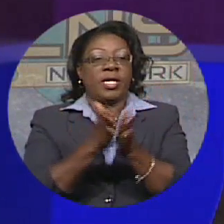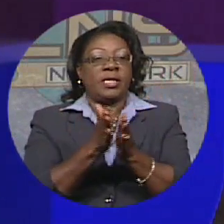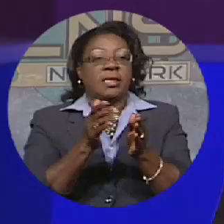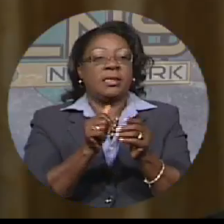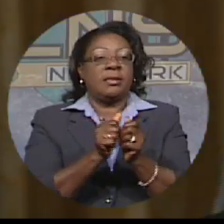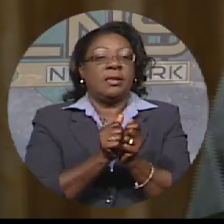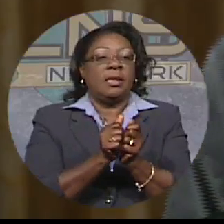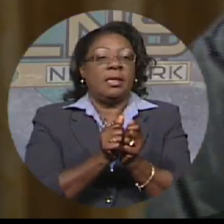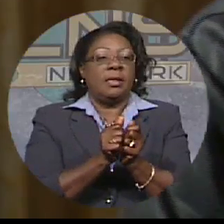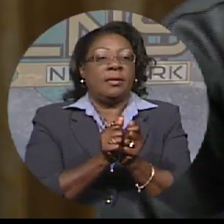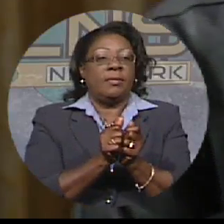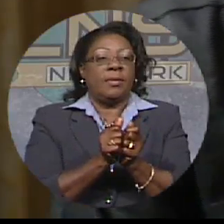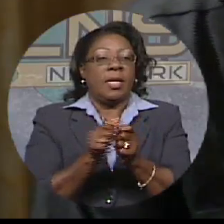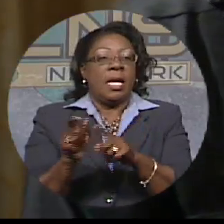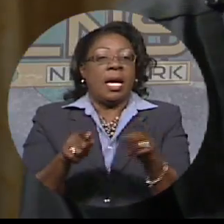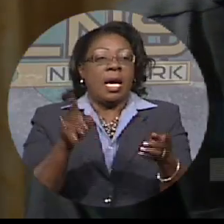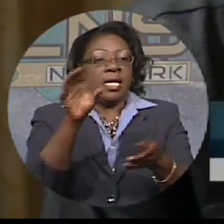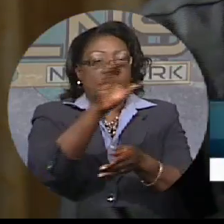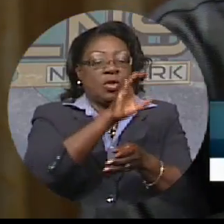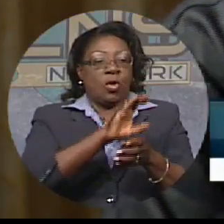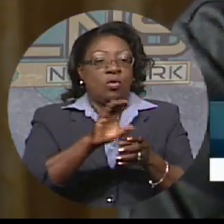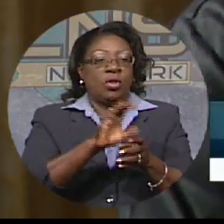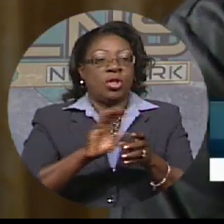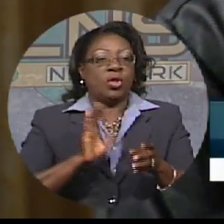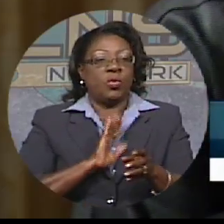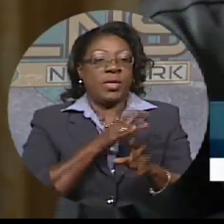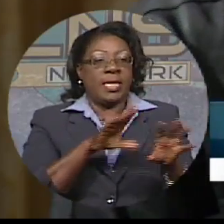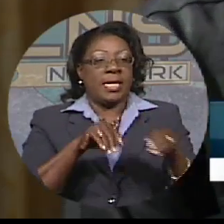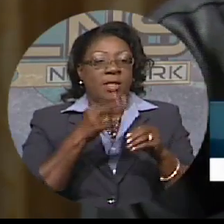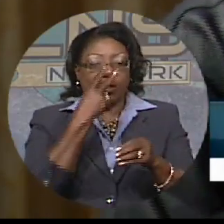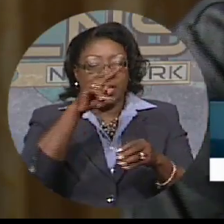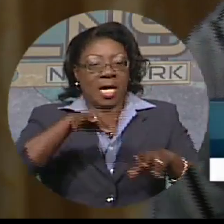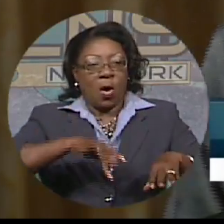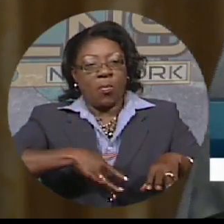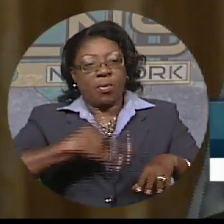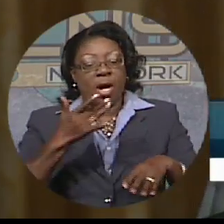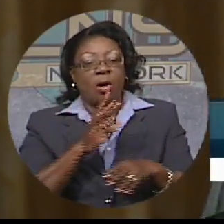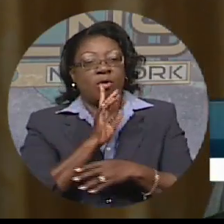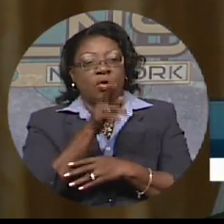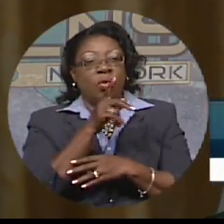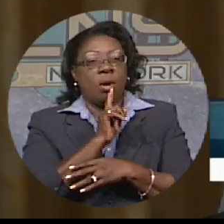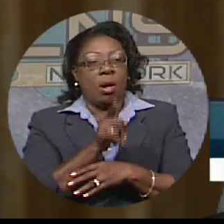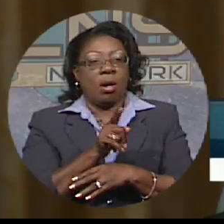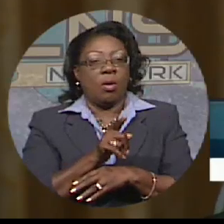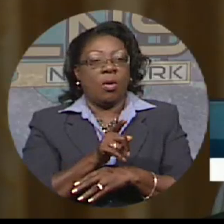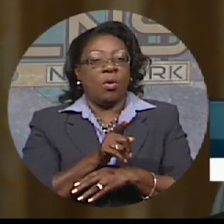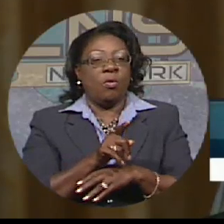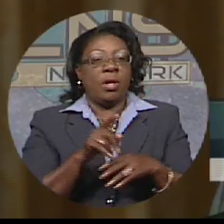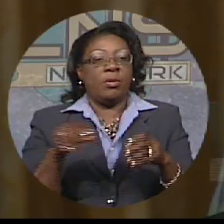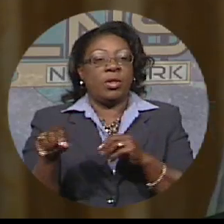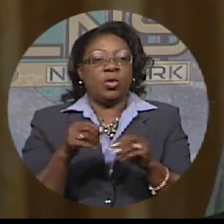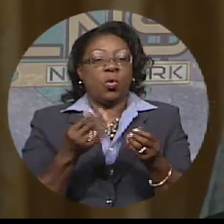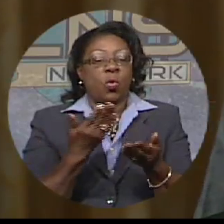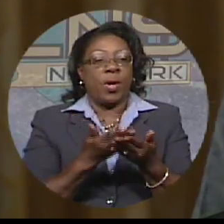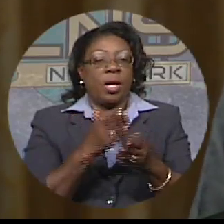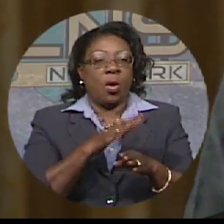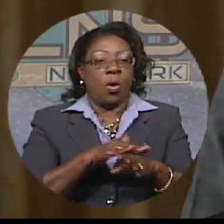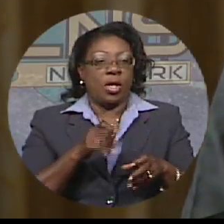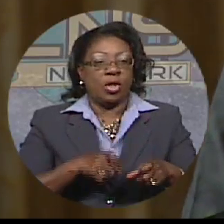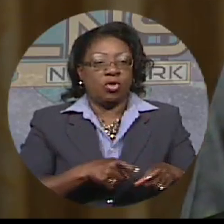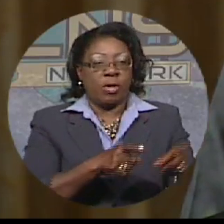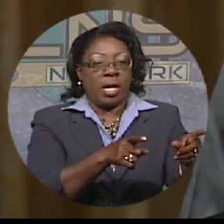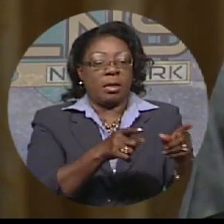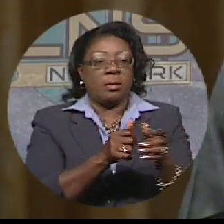accomplishments. As coaches, we get to see how proud you are whenever you set a personal record on the track